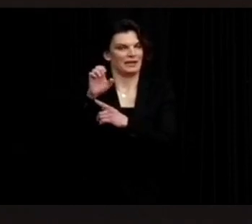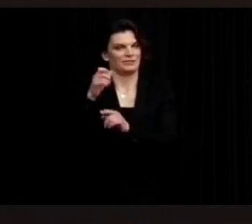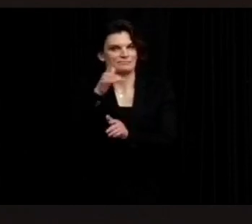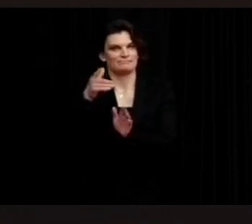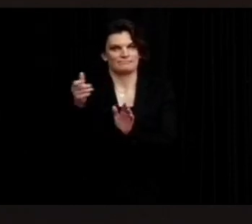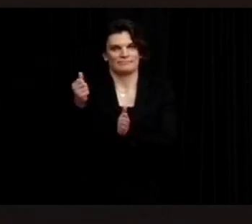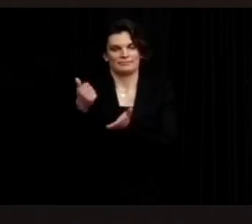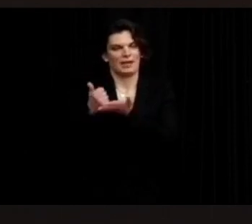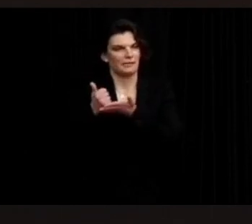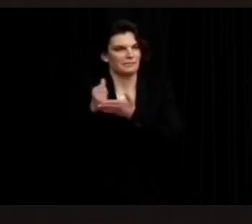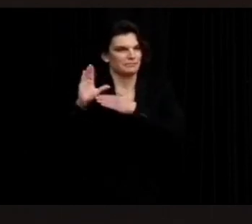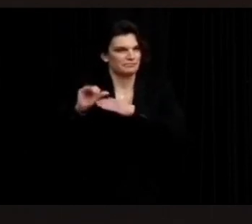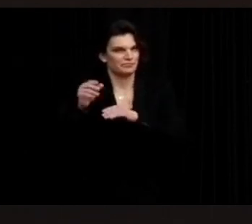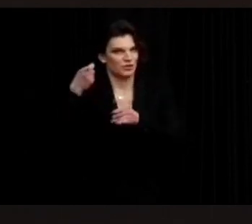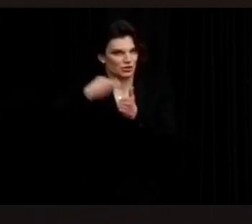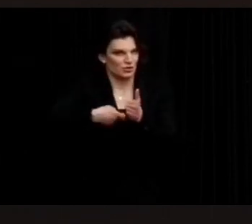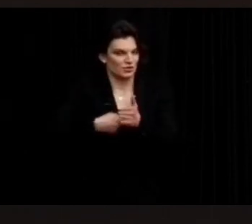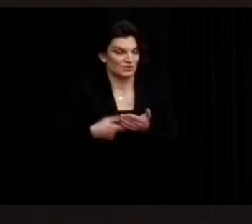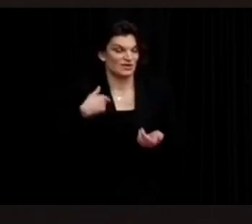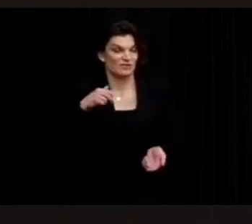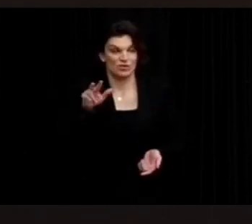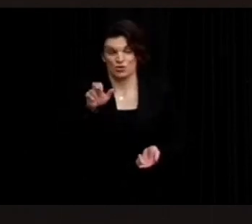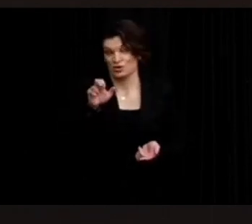have $367